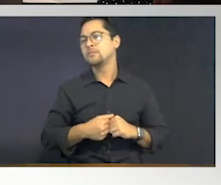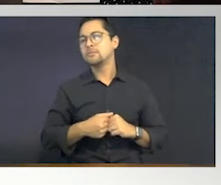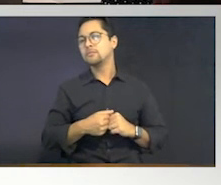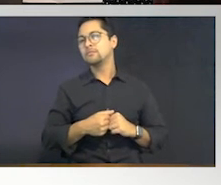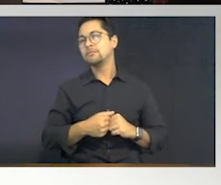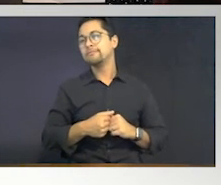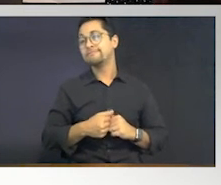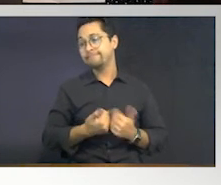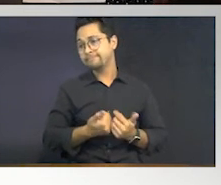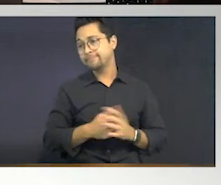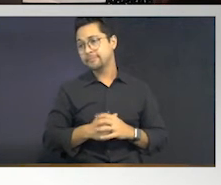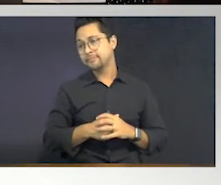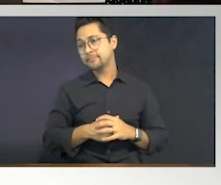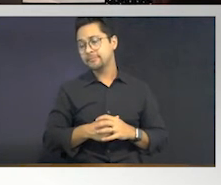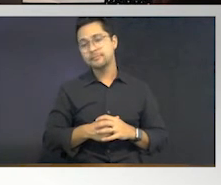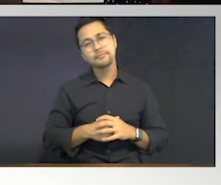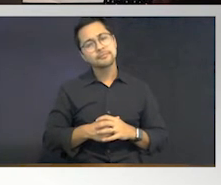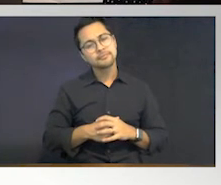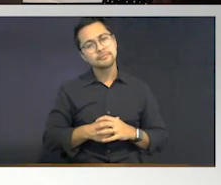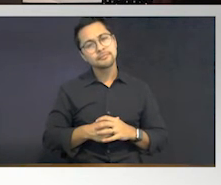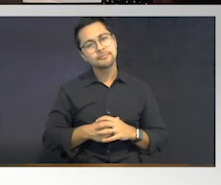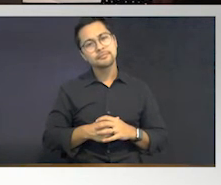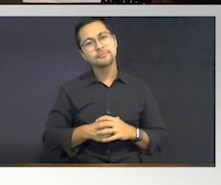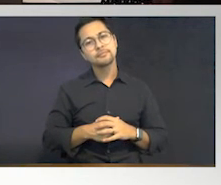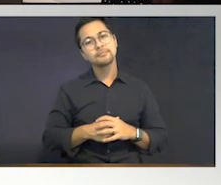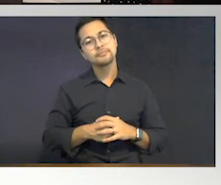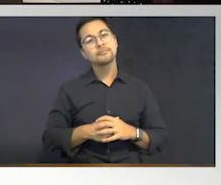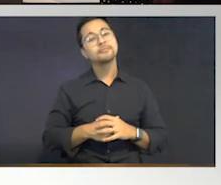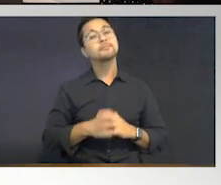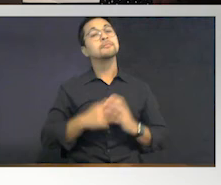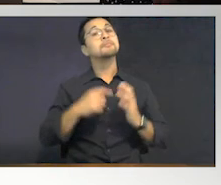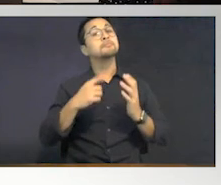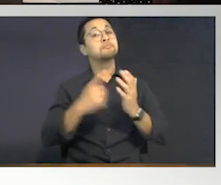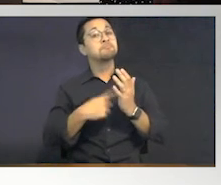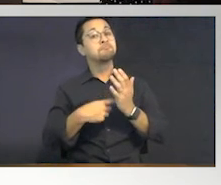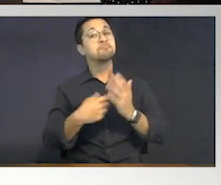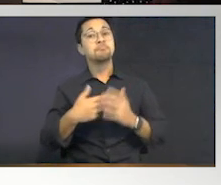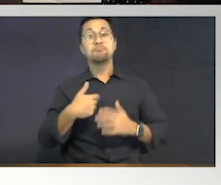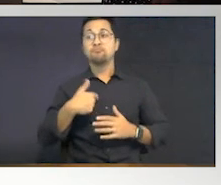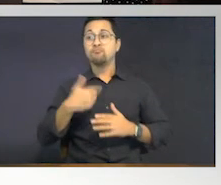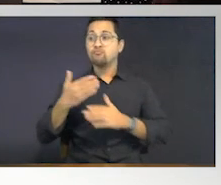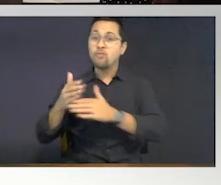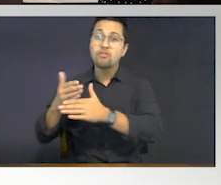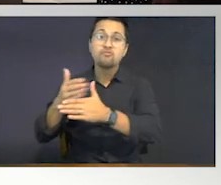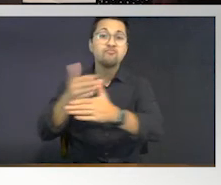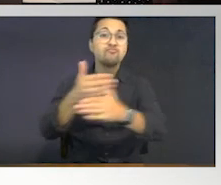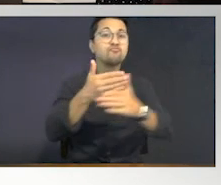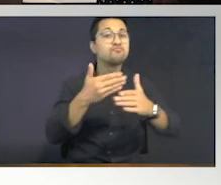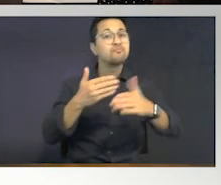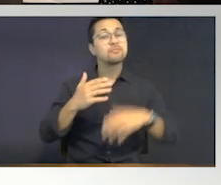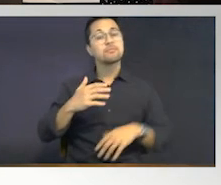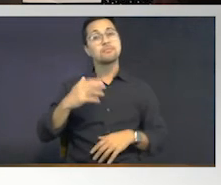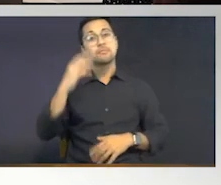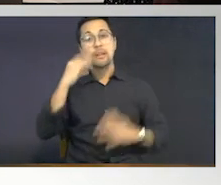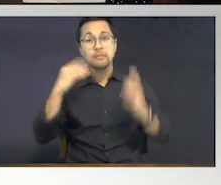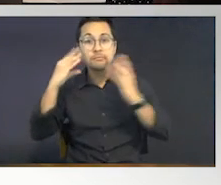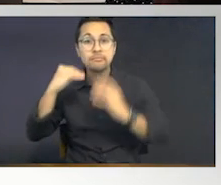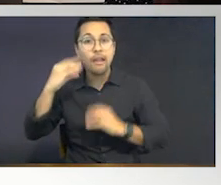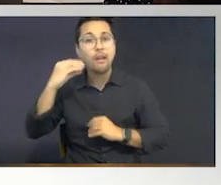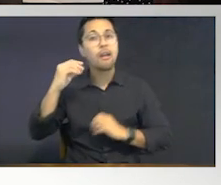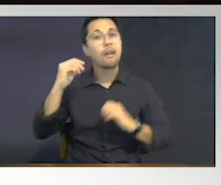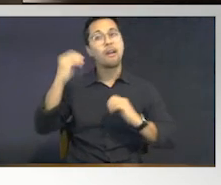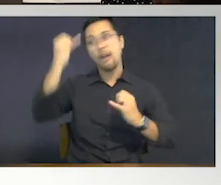And sometimes just, sharing, like I'm sharing with you, sharing some of those experiences and ideas with other